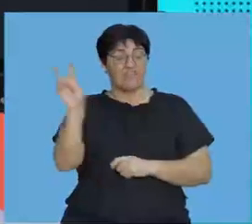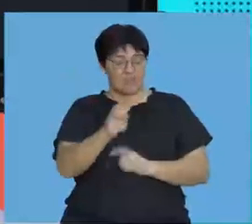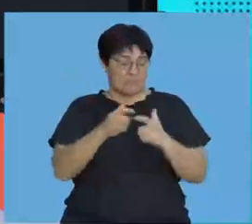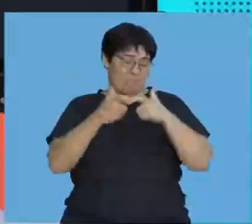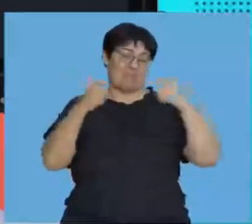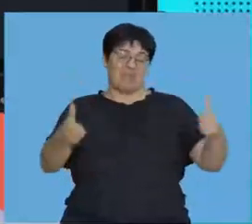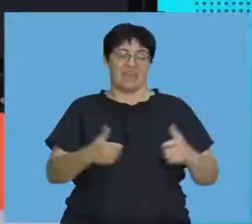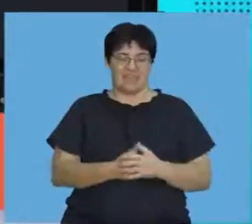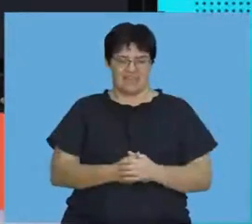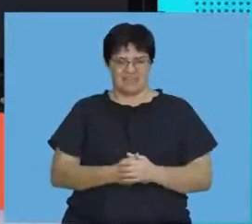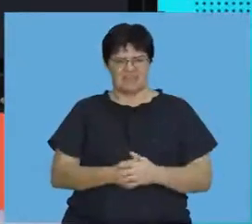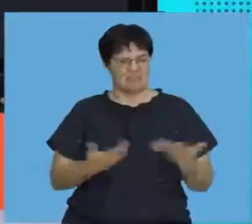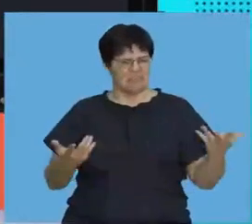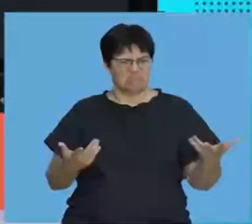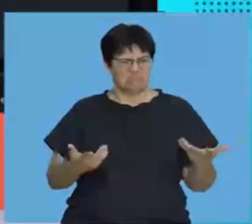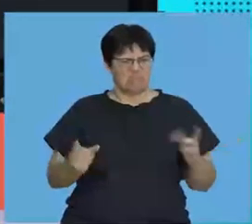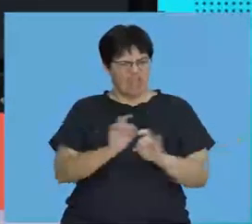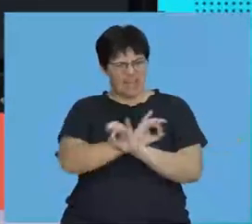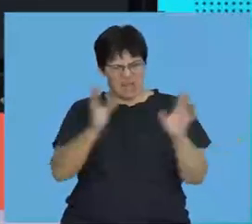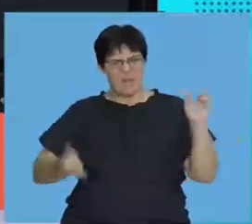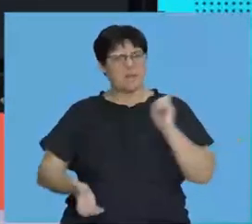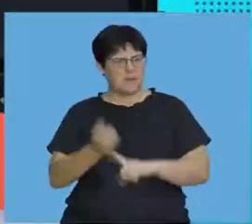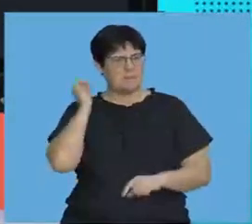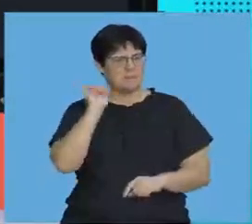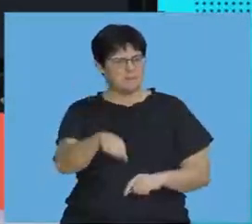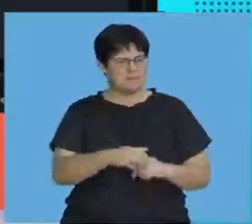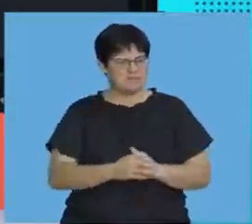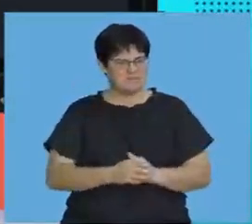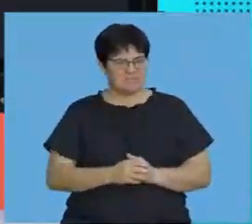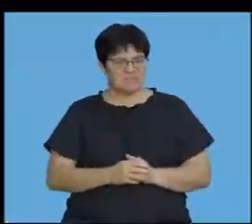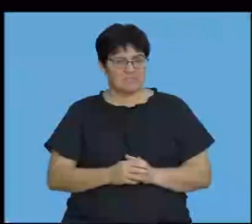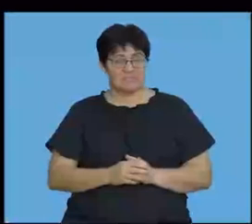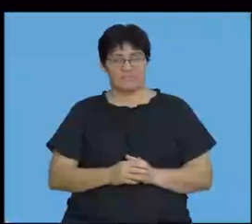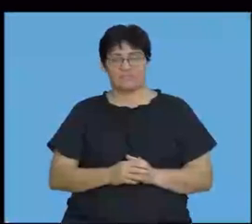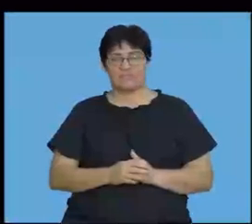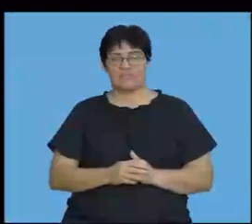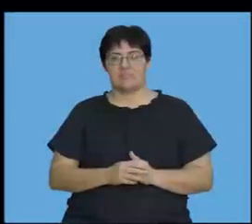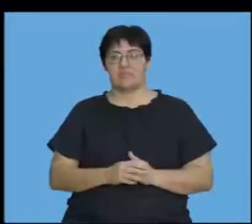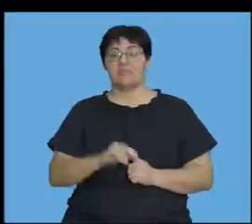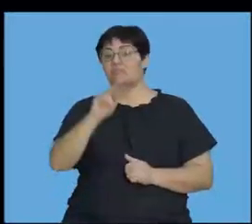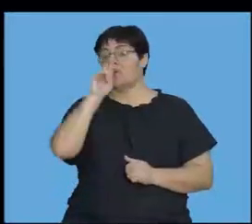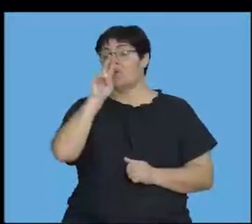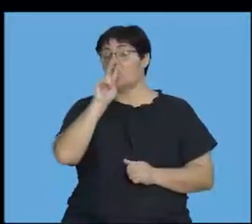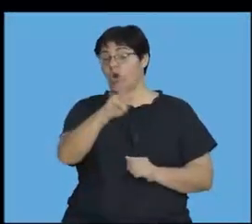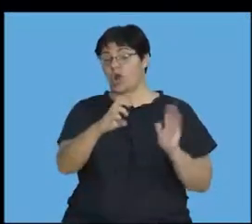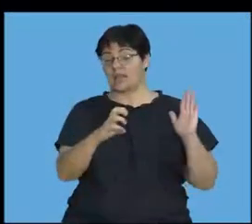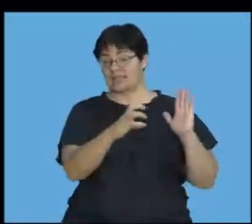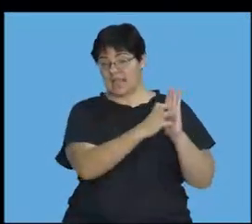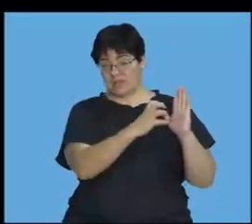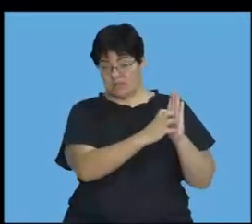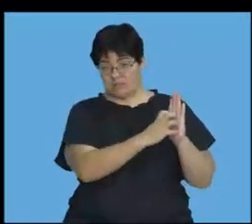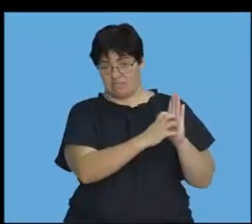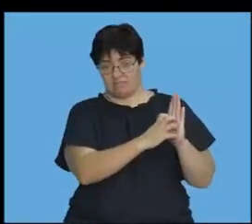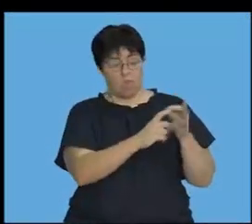the velocity. That one was fairly straightforward to get. If we now look at the